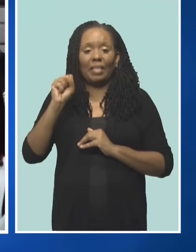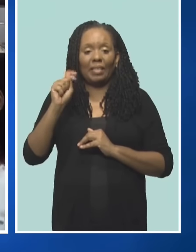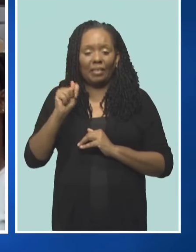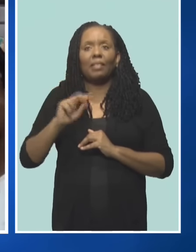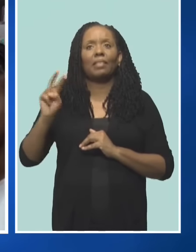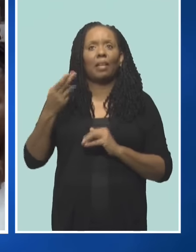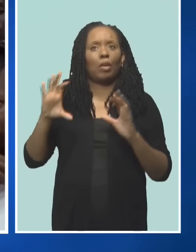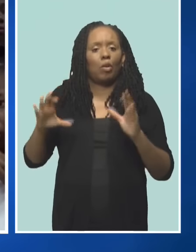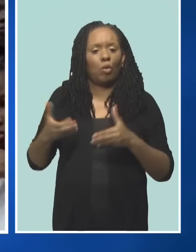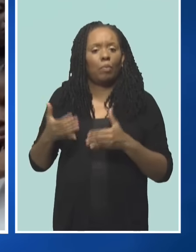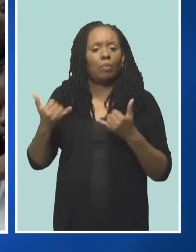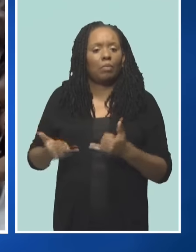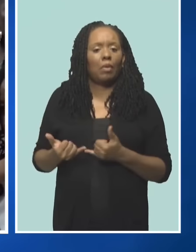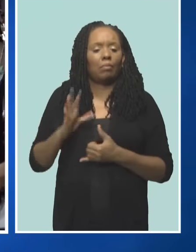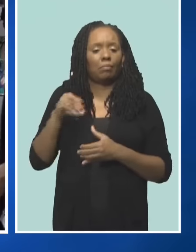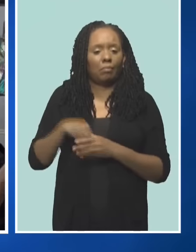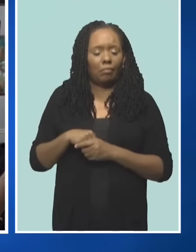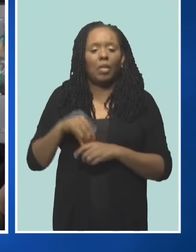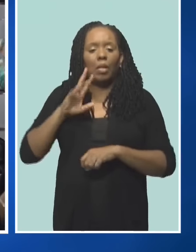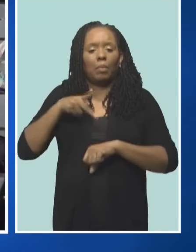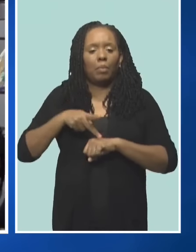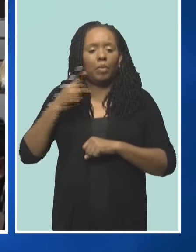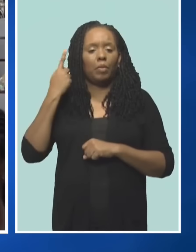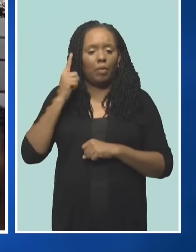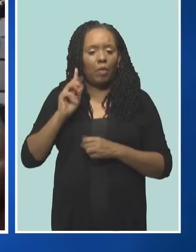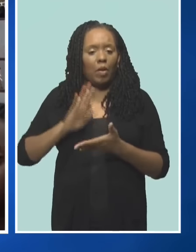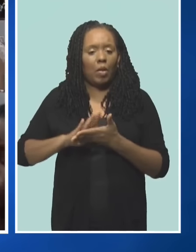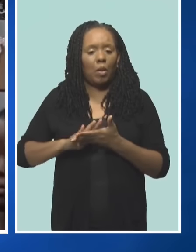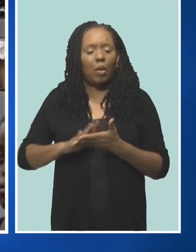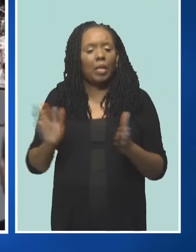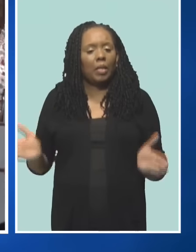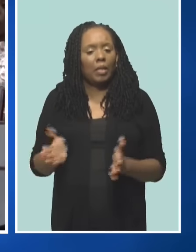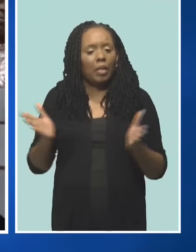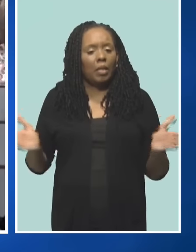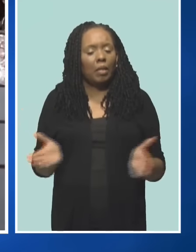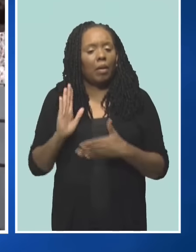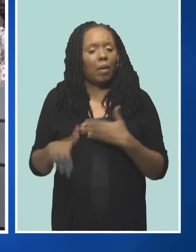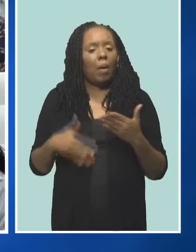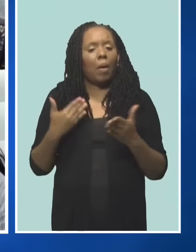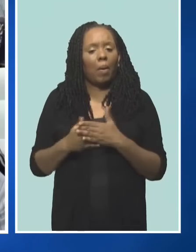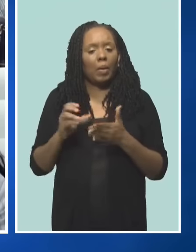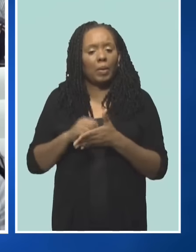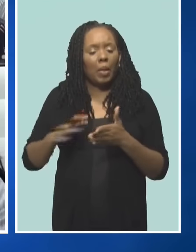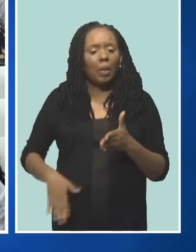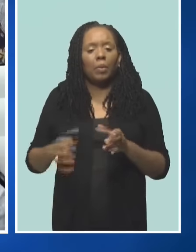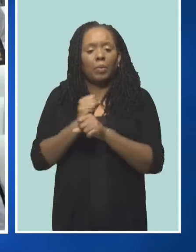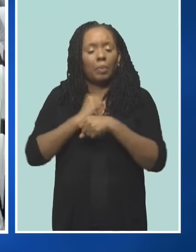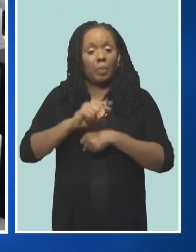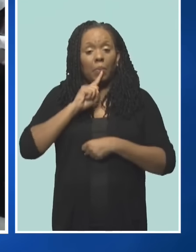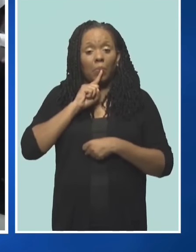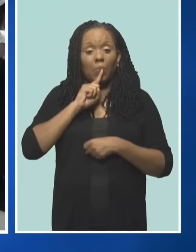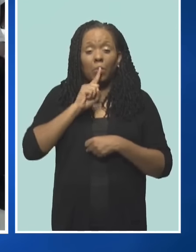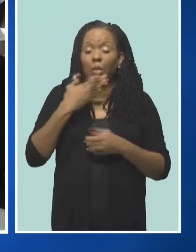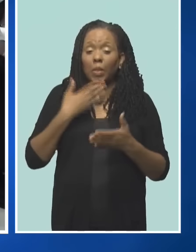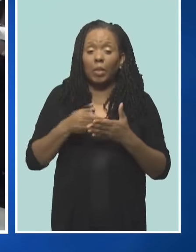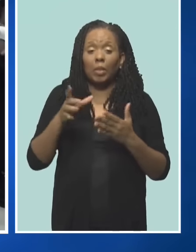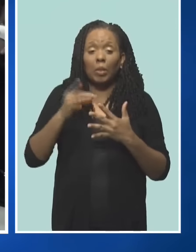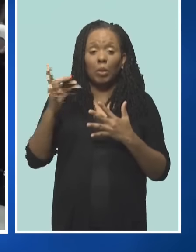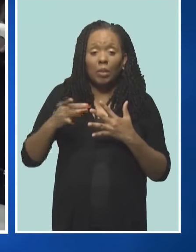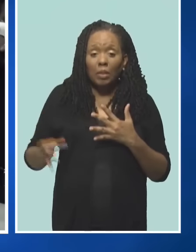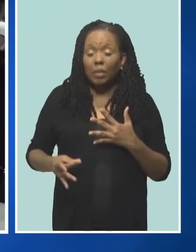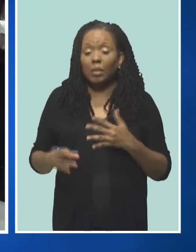welcomed. Principal of the school, Annette Aline, has urged all of them to make good choices and continue to remove barriers